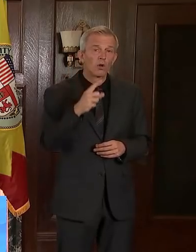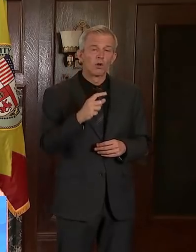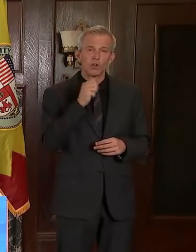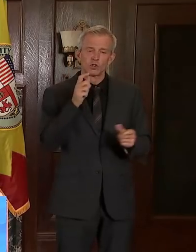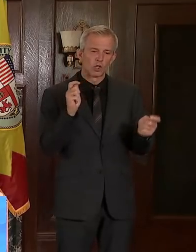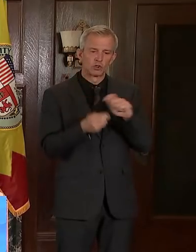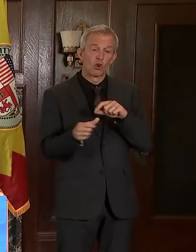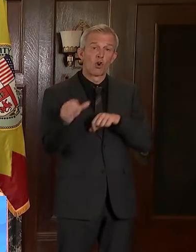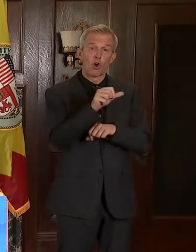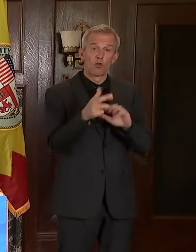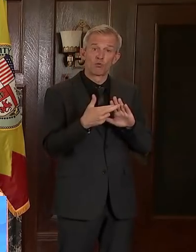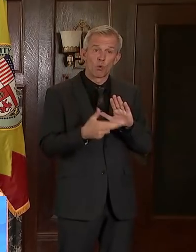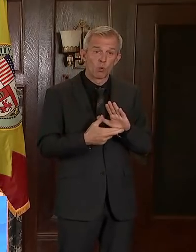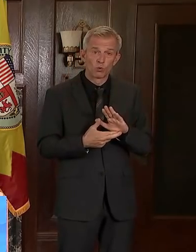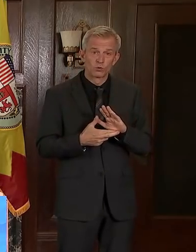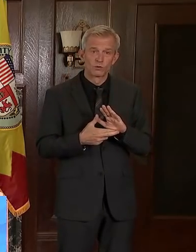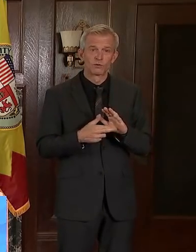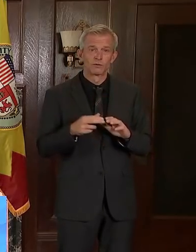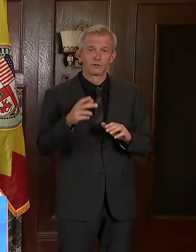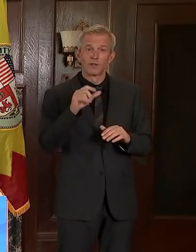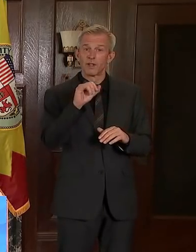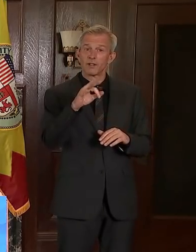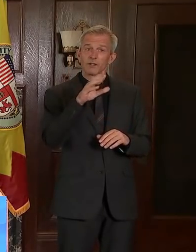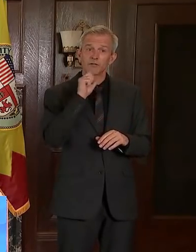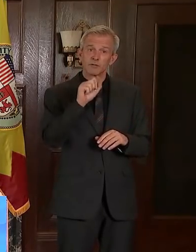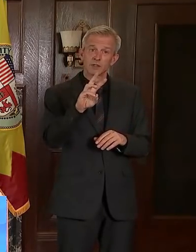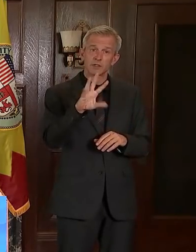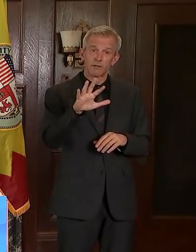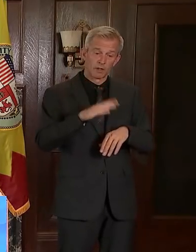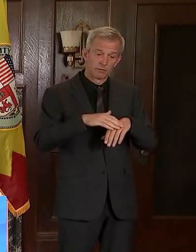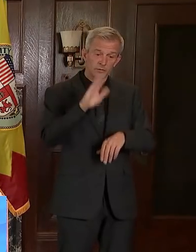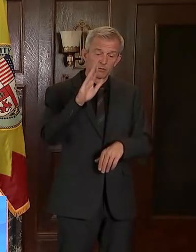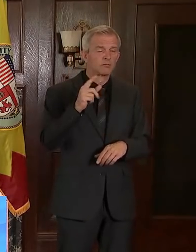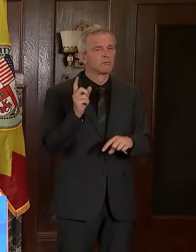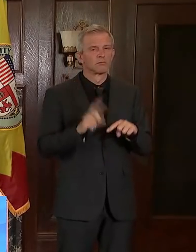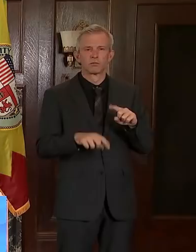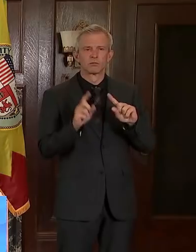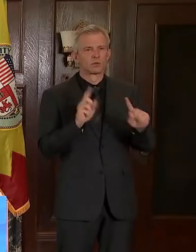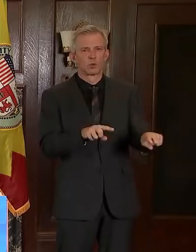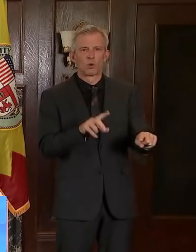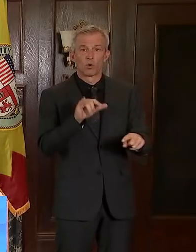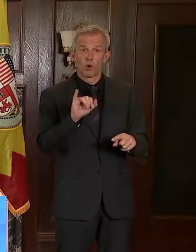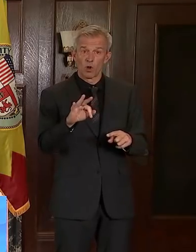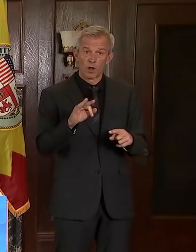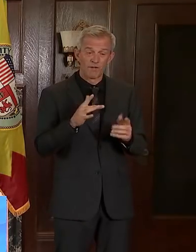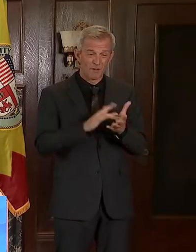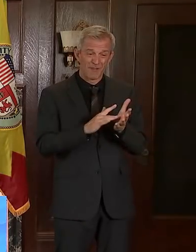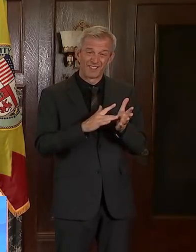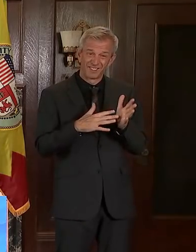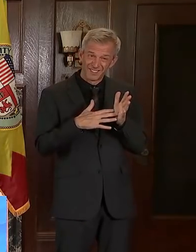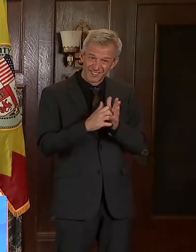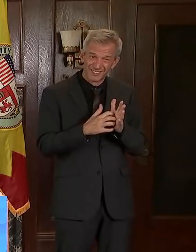you're 65 and older, you cannot go out to those places. If you have pre-existing conditions, you